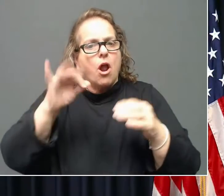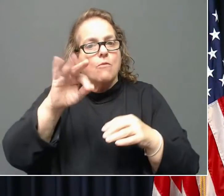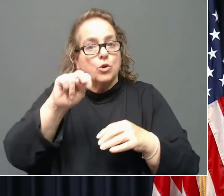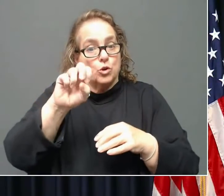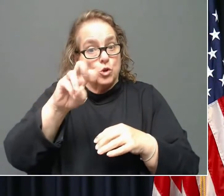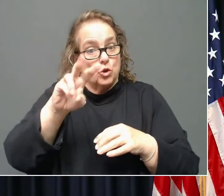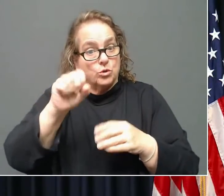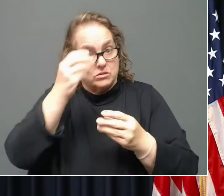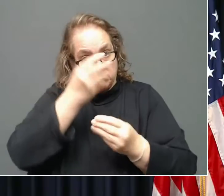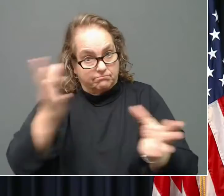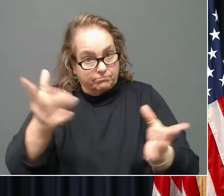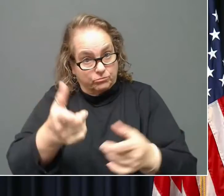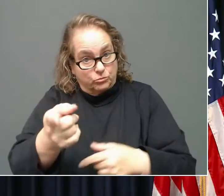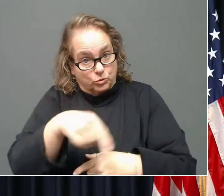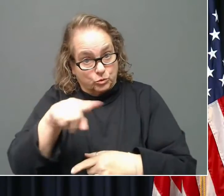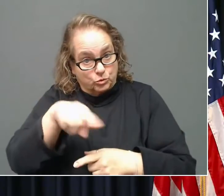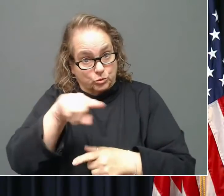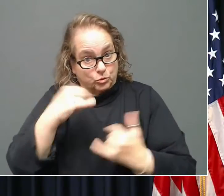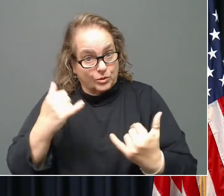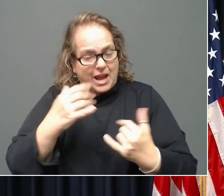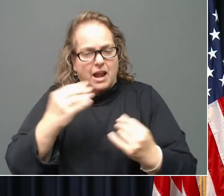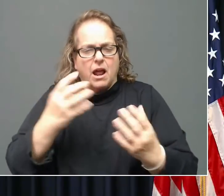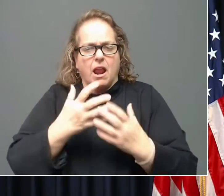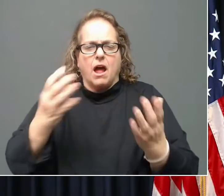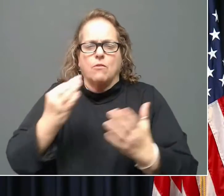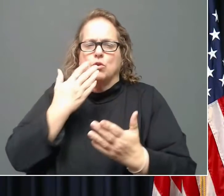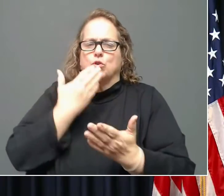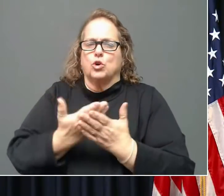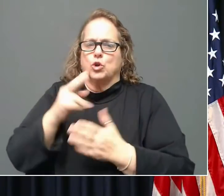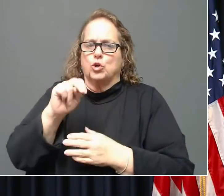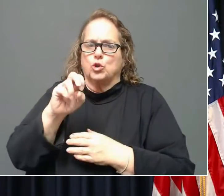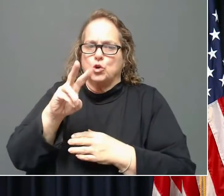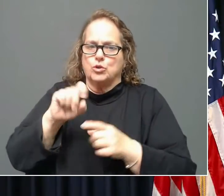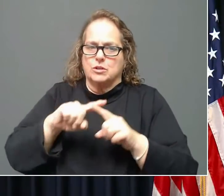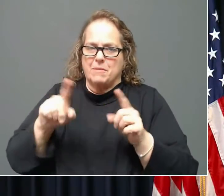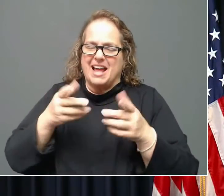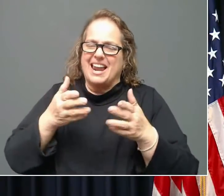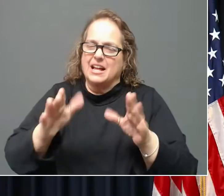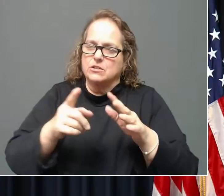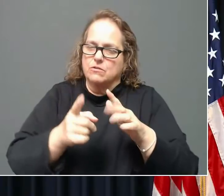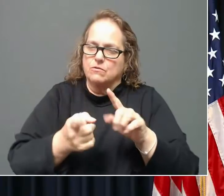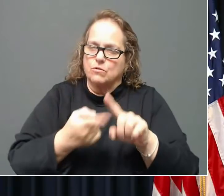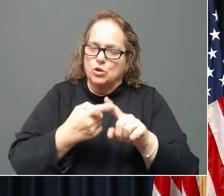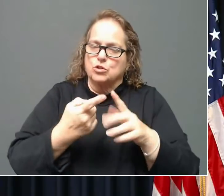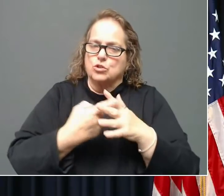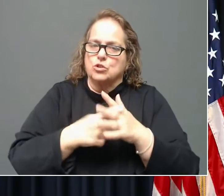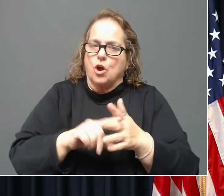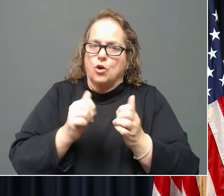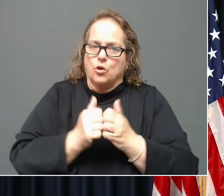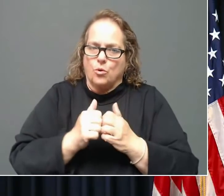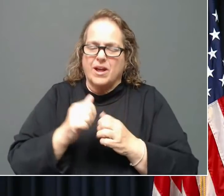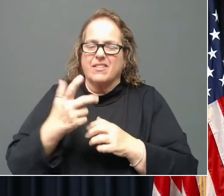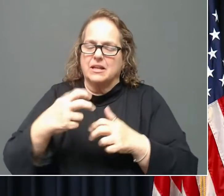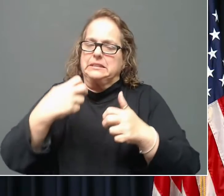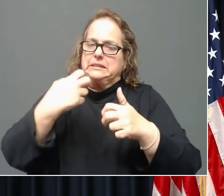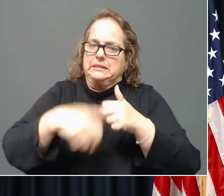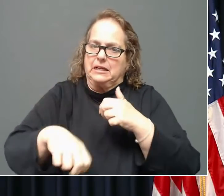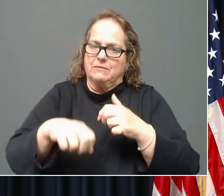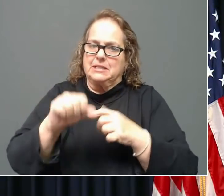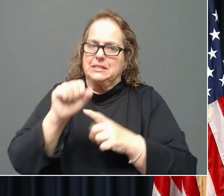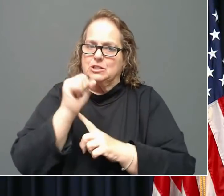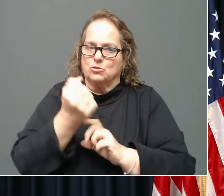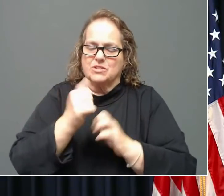today, and a lot of good news, but let's first start with the tough circumstances much of our state is